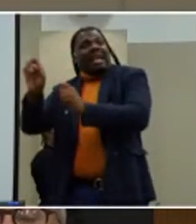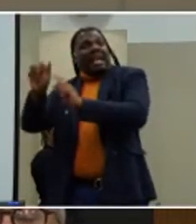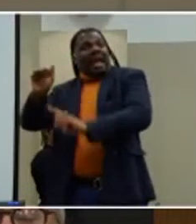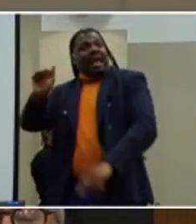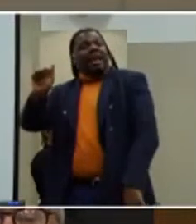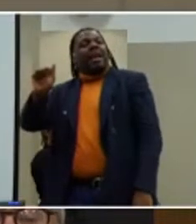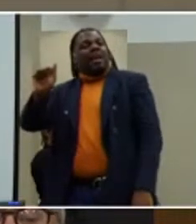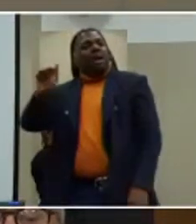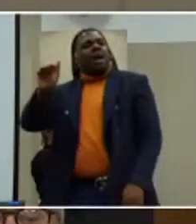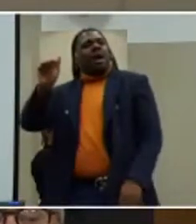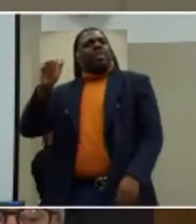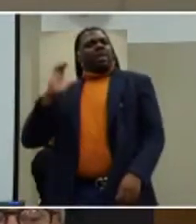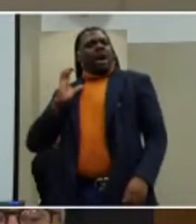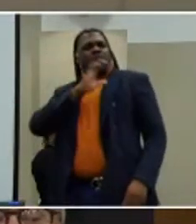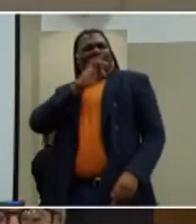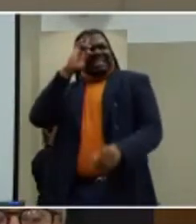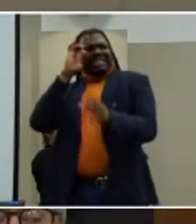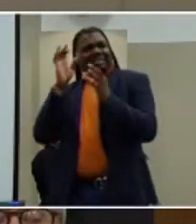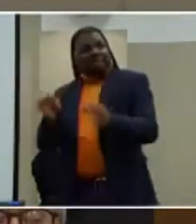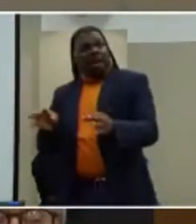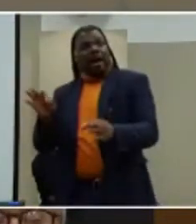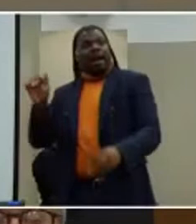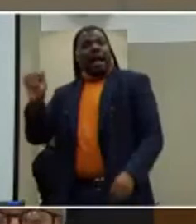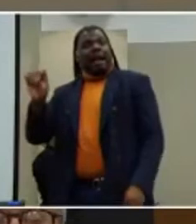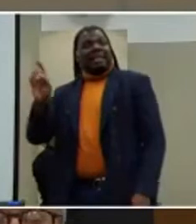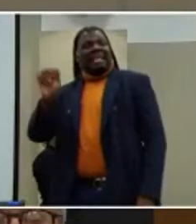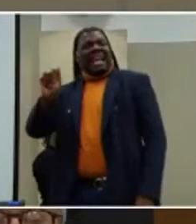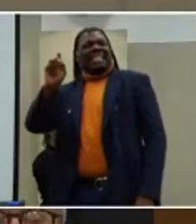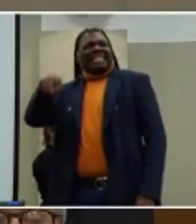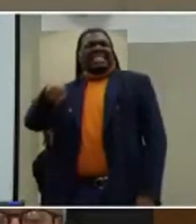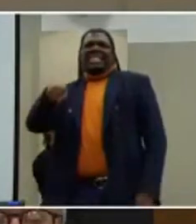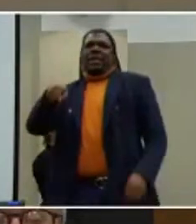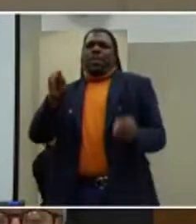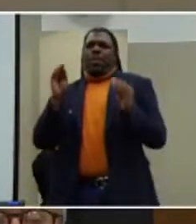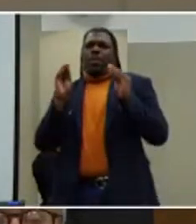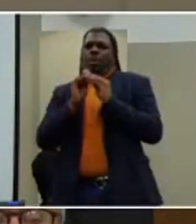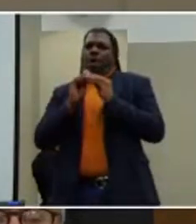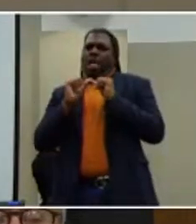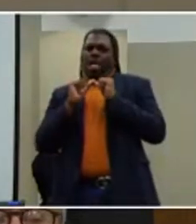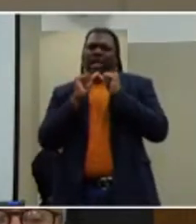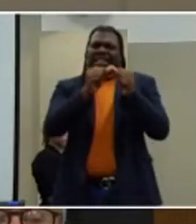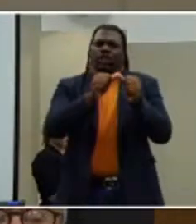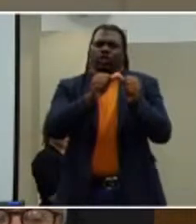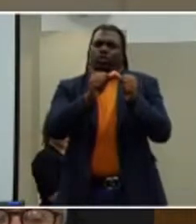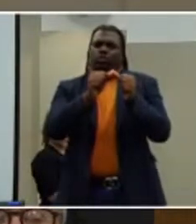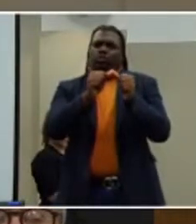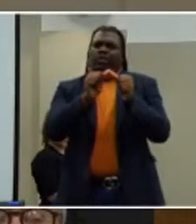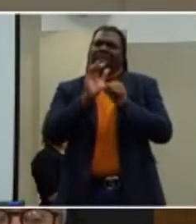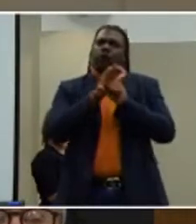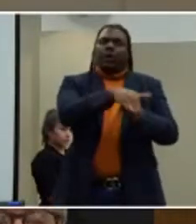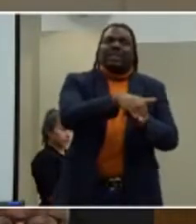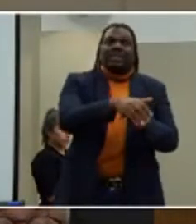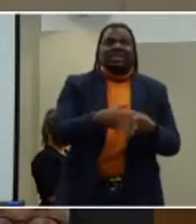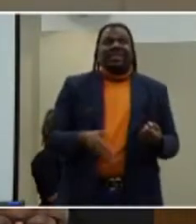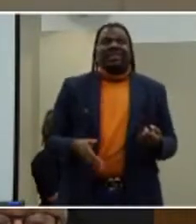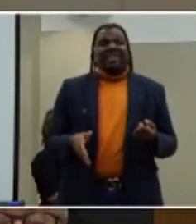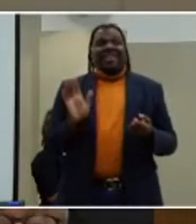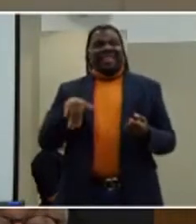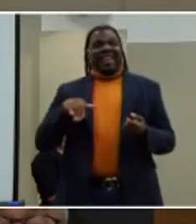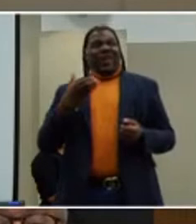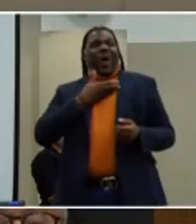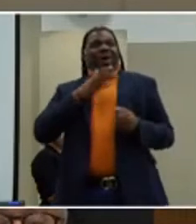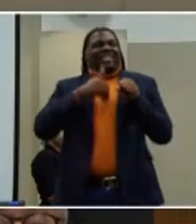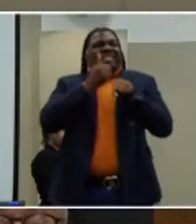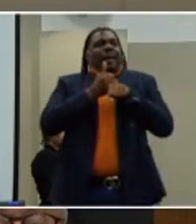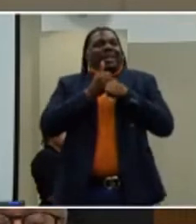ABA, Congress determined that the ABA needed better enforcement. Thus, the U.S. Access Board was